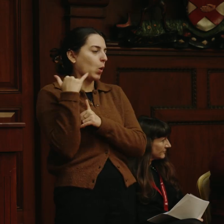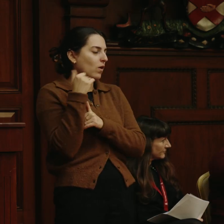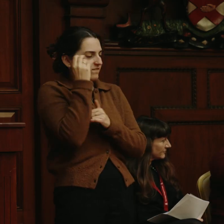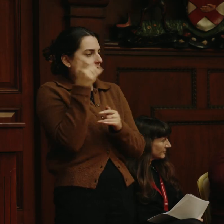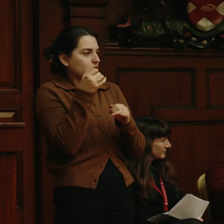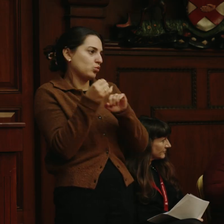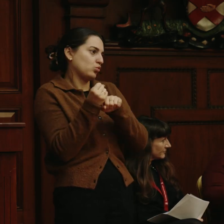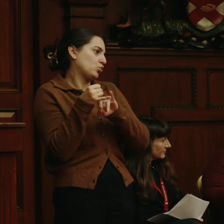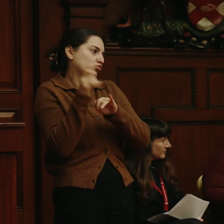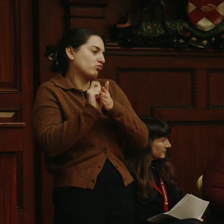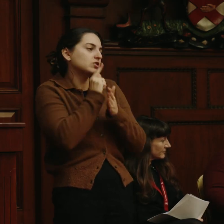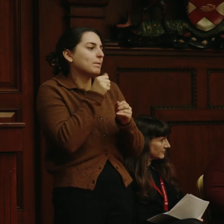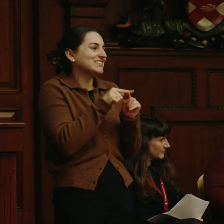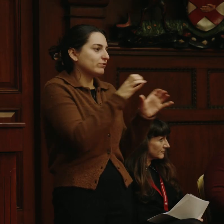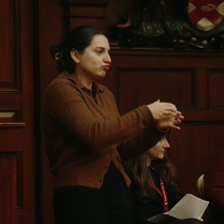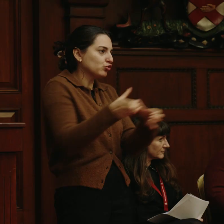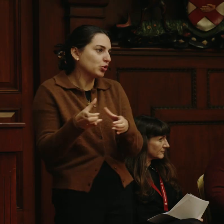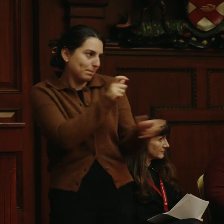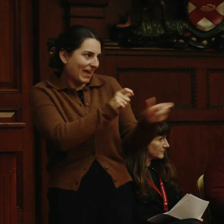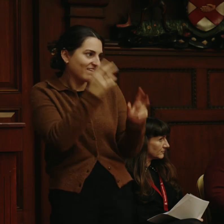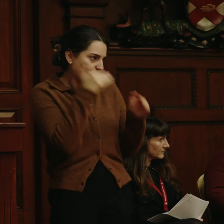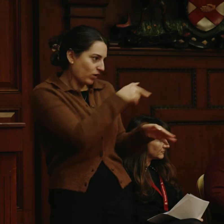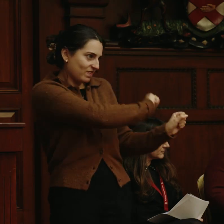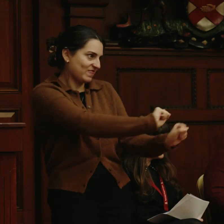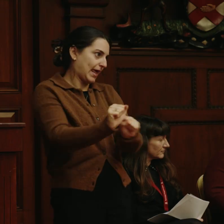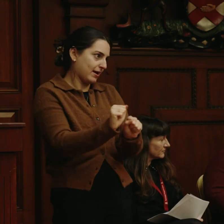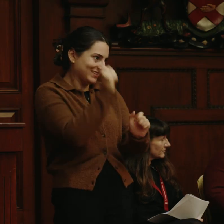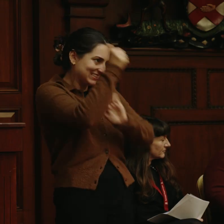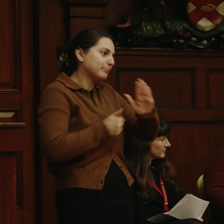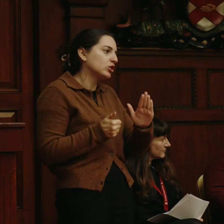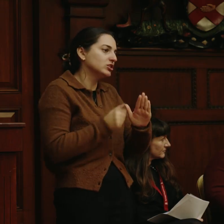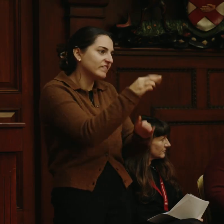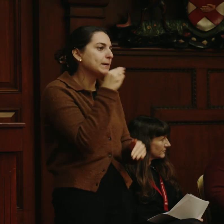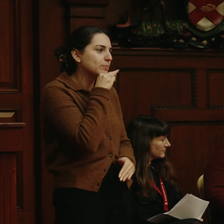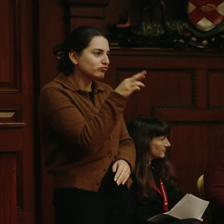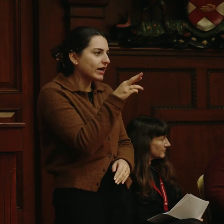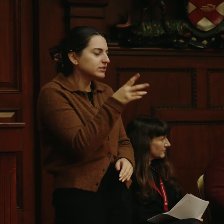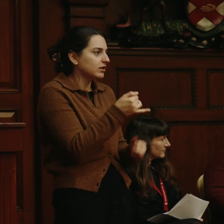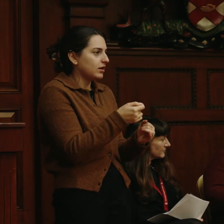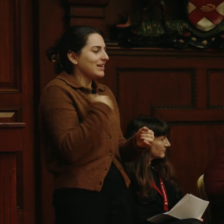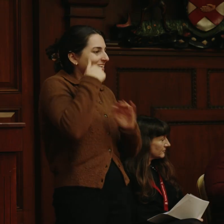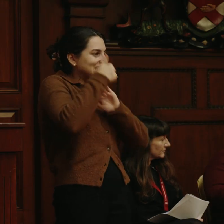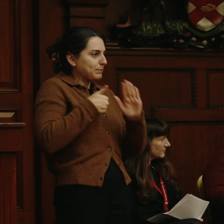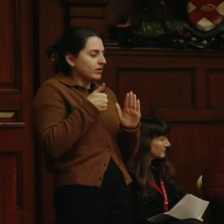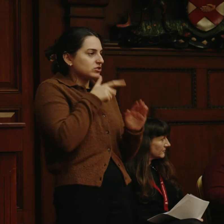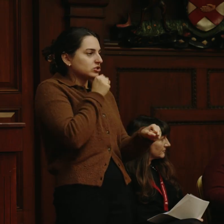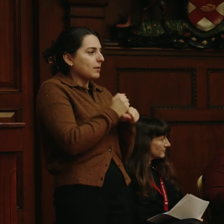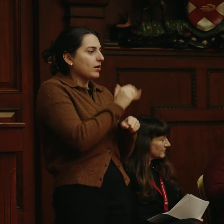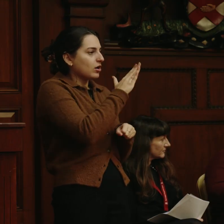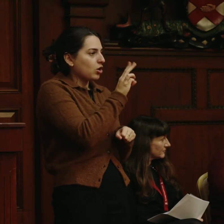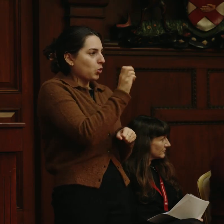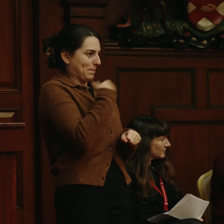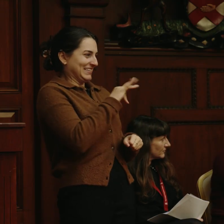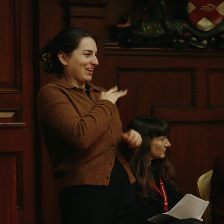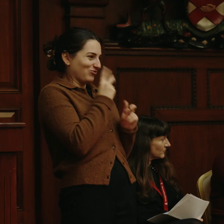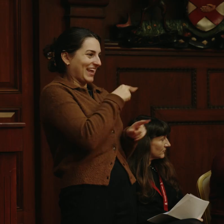looking at patients in these different groups. And I think that's really important. The most experience I have this is in the world of lupus, where